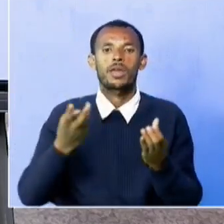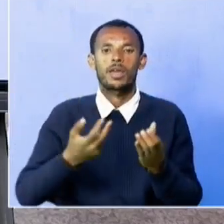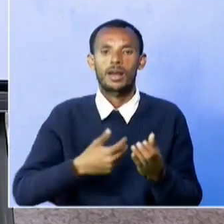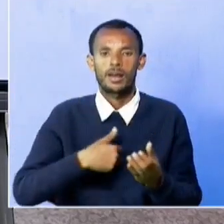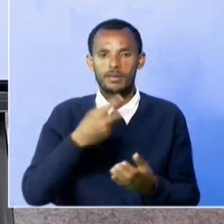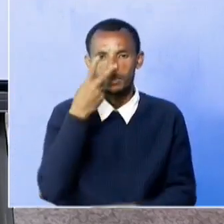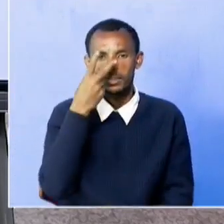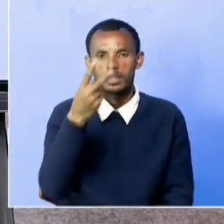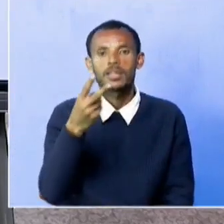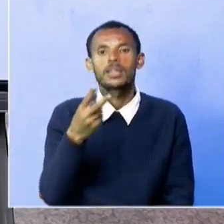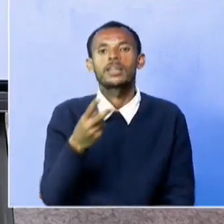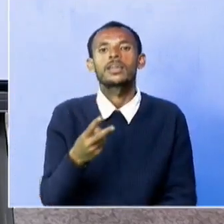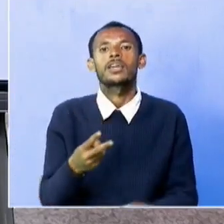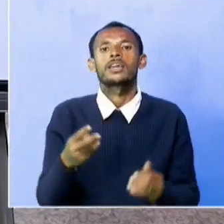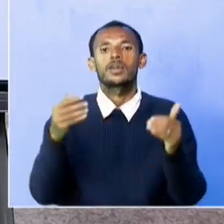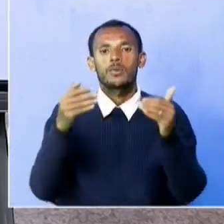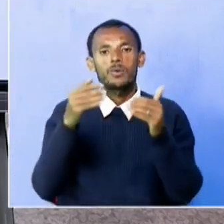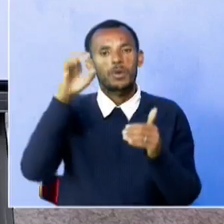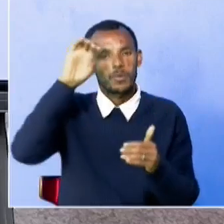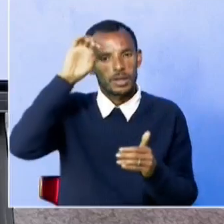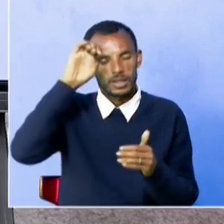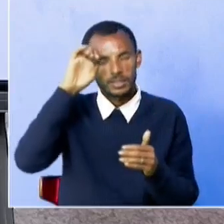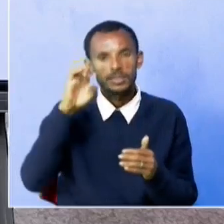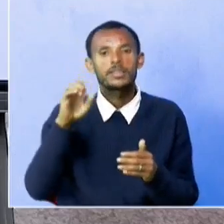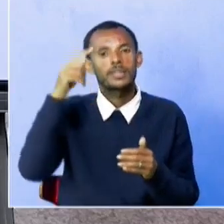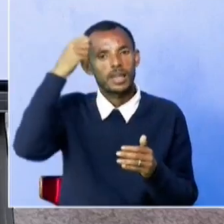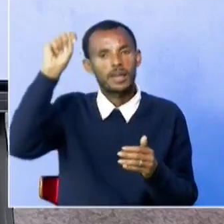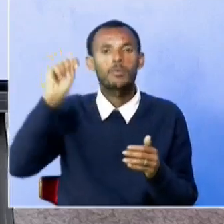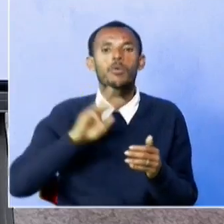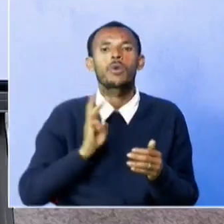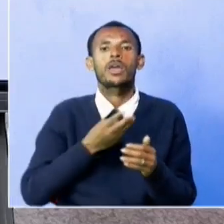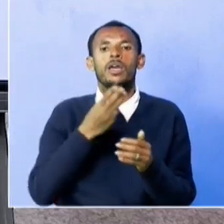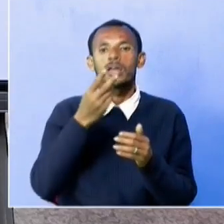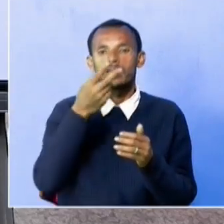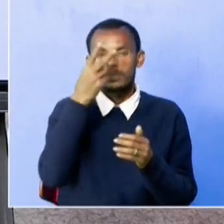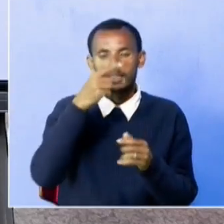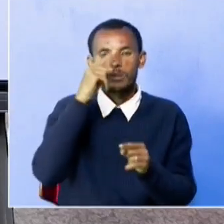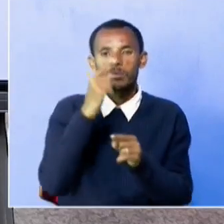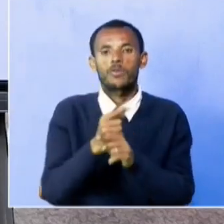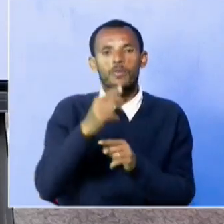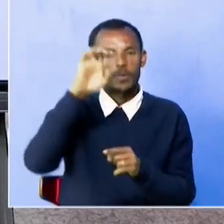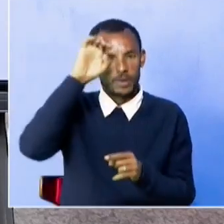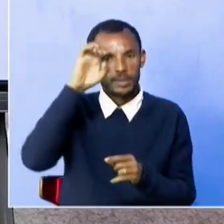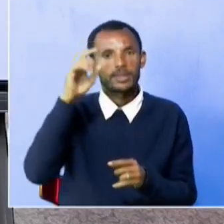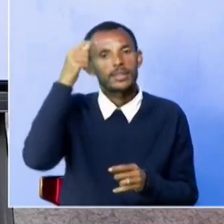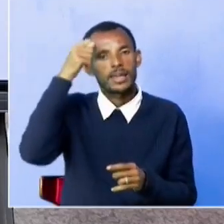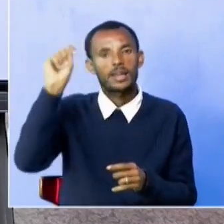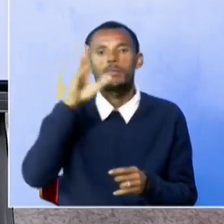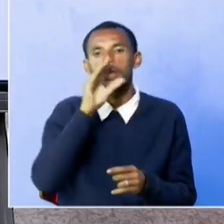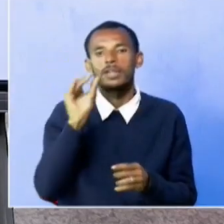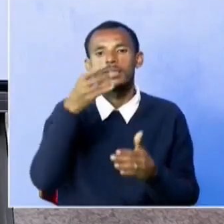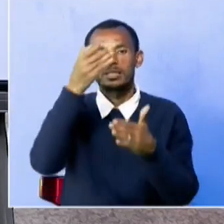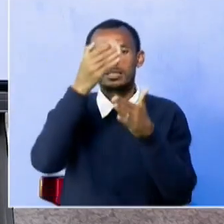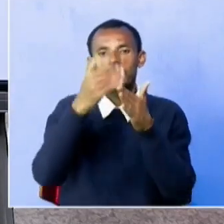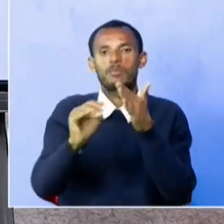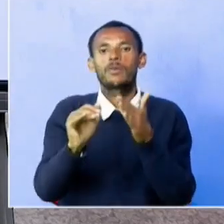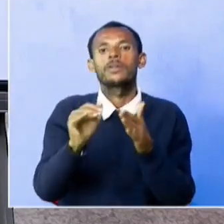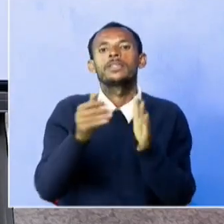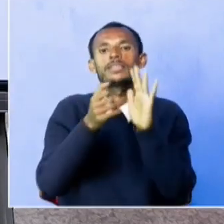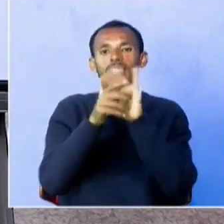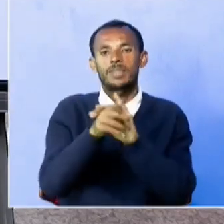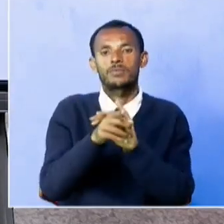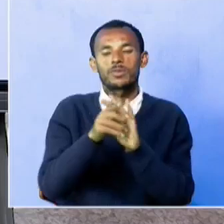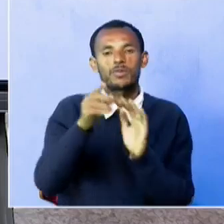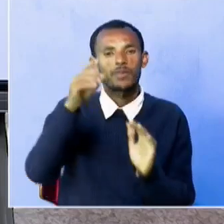seen Euclid's theorem, and we have seen the proof of Euclid's theorem and some of the examples related with